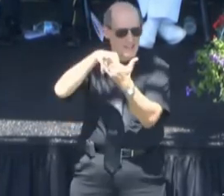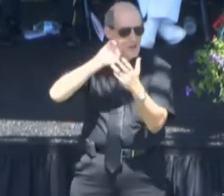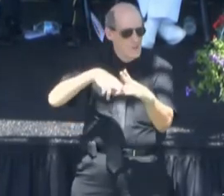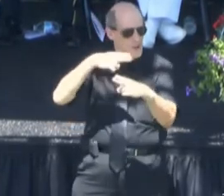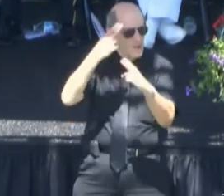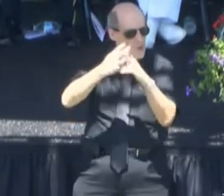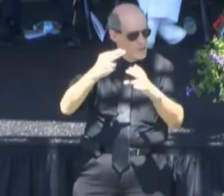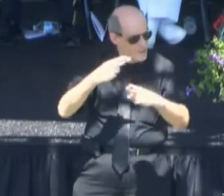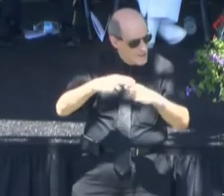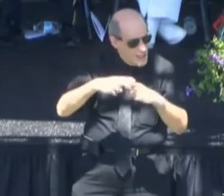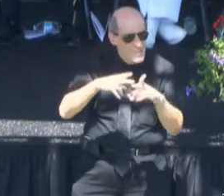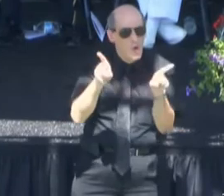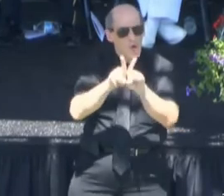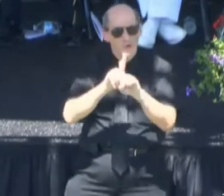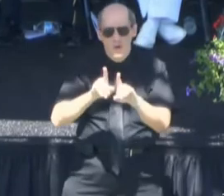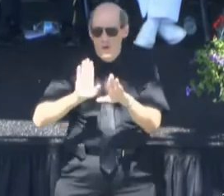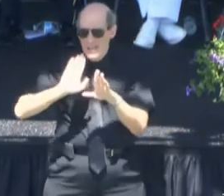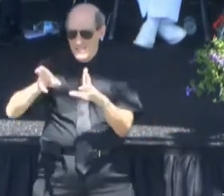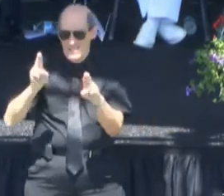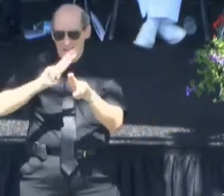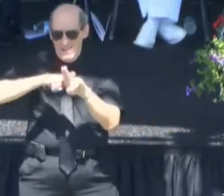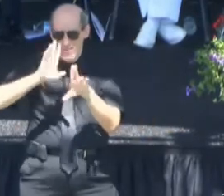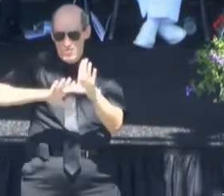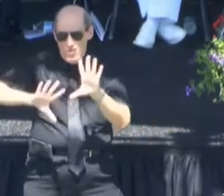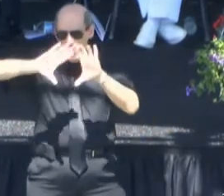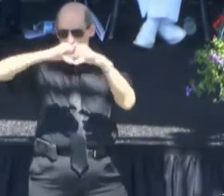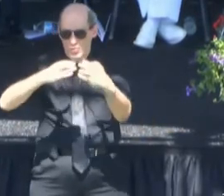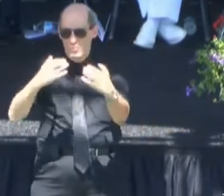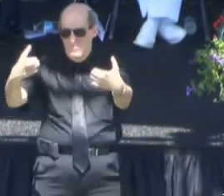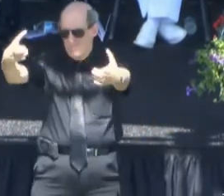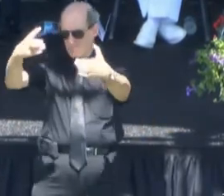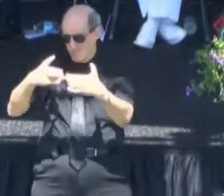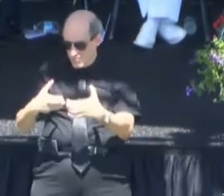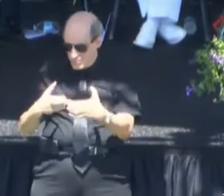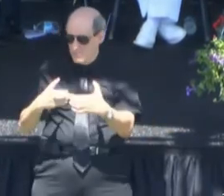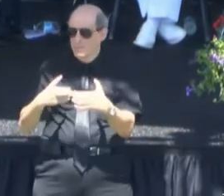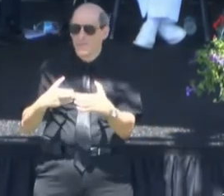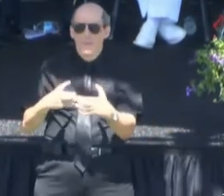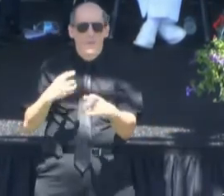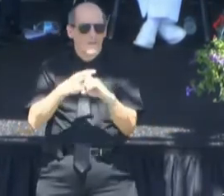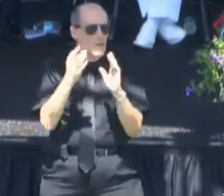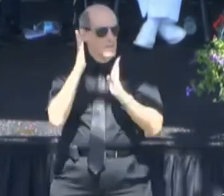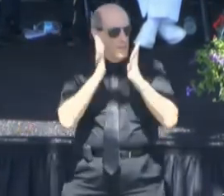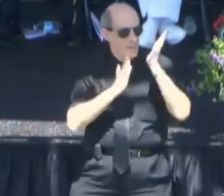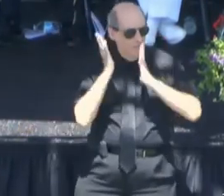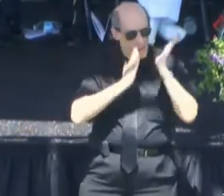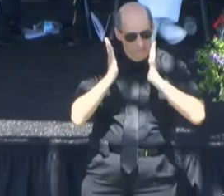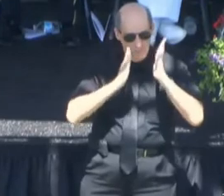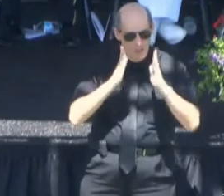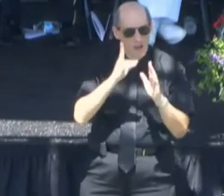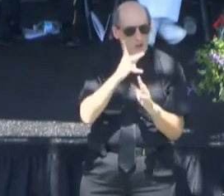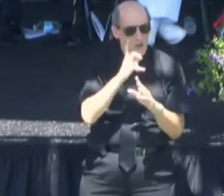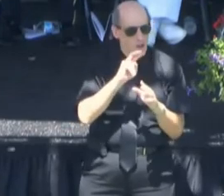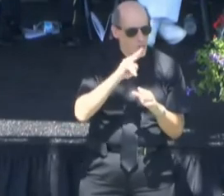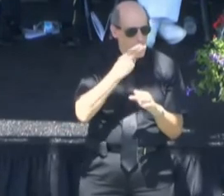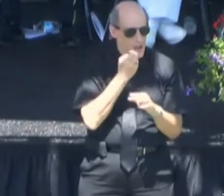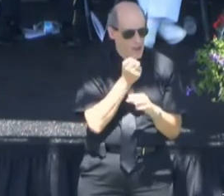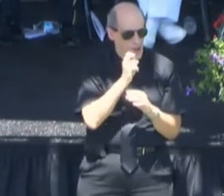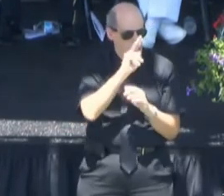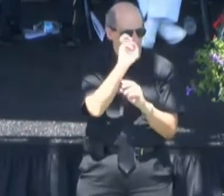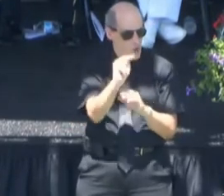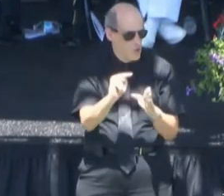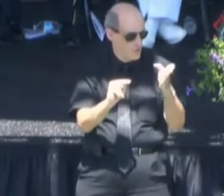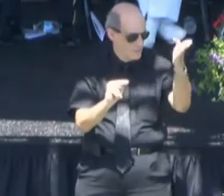called, along with members of his national delegation that are in attendance today. From Malaysia, Kuhern Naga